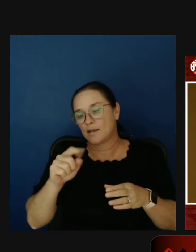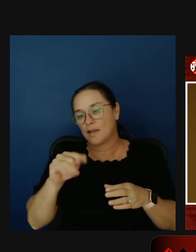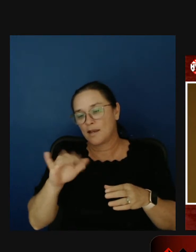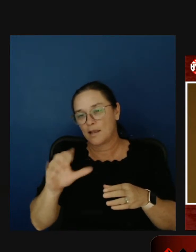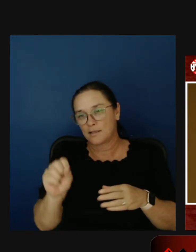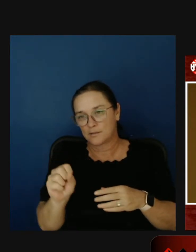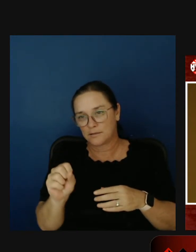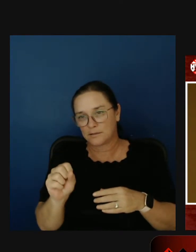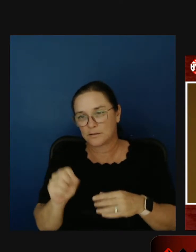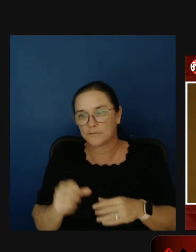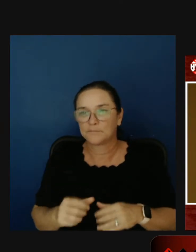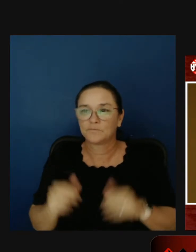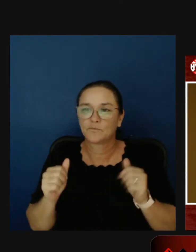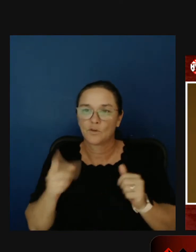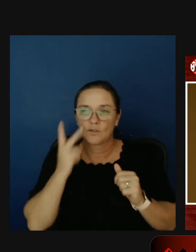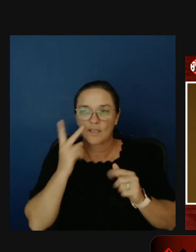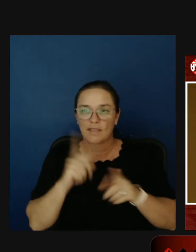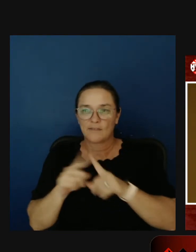magnetics and you can tell them apart.